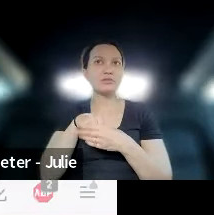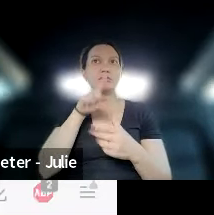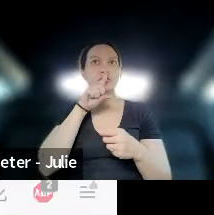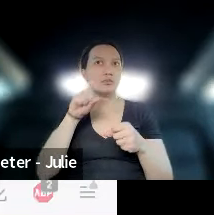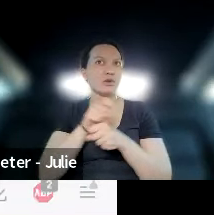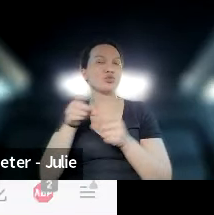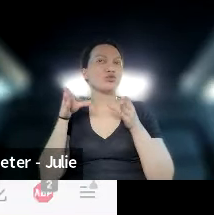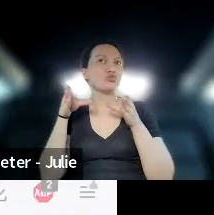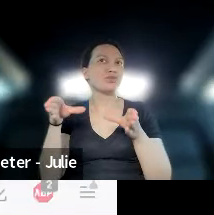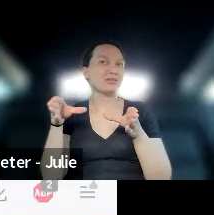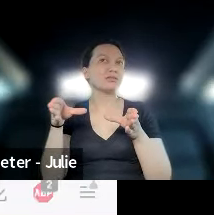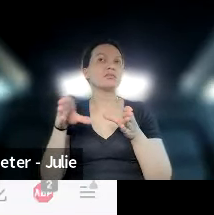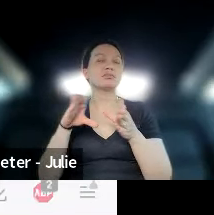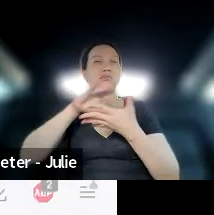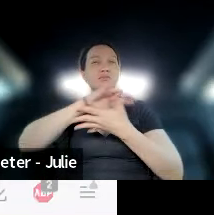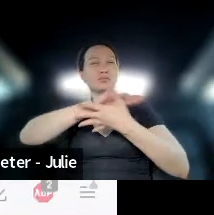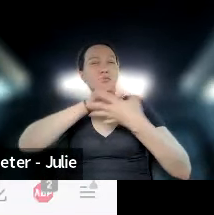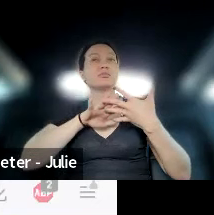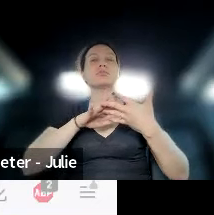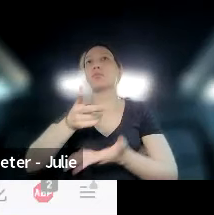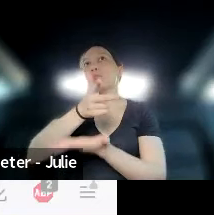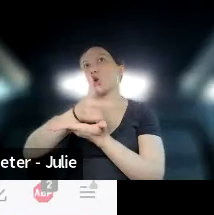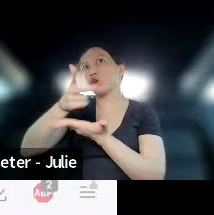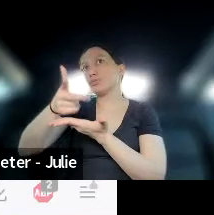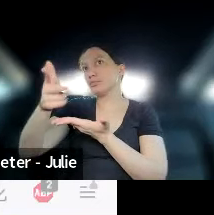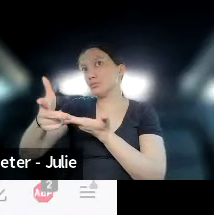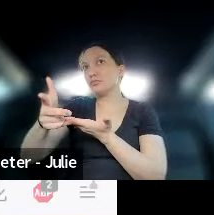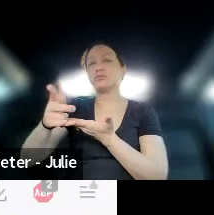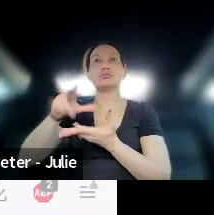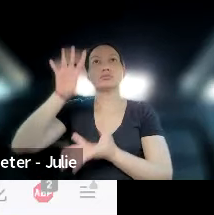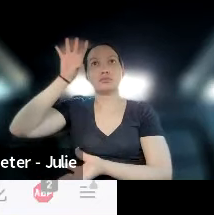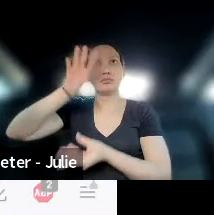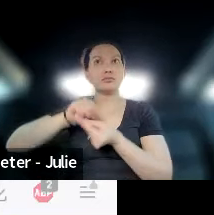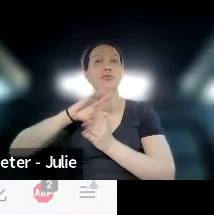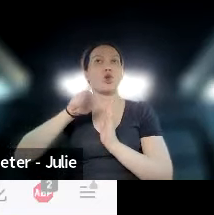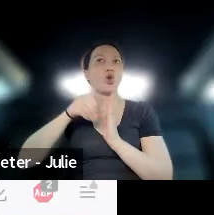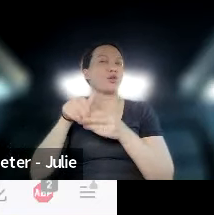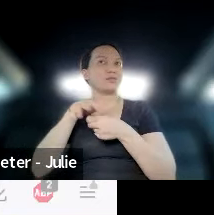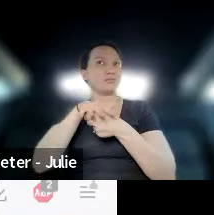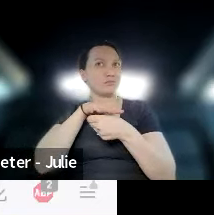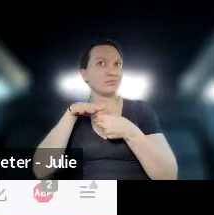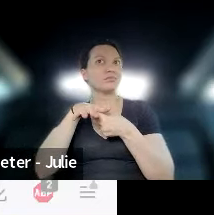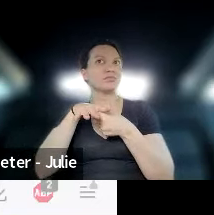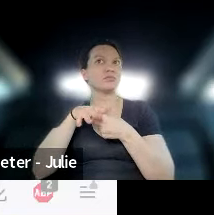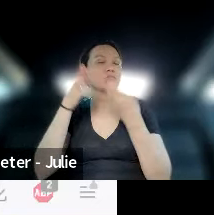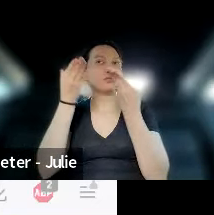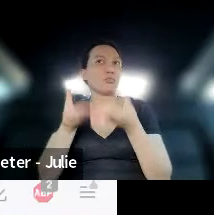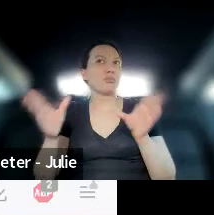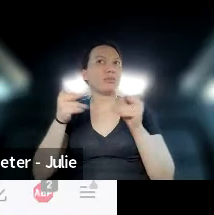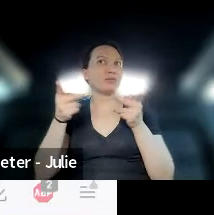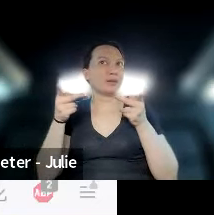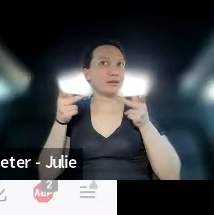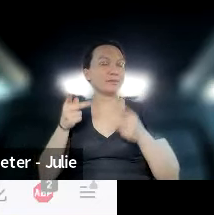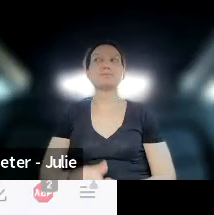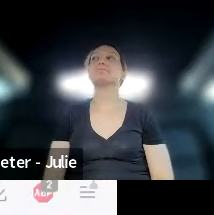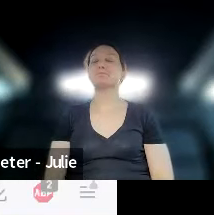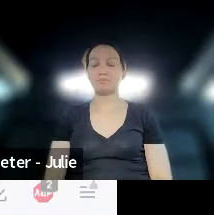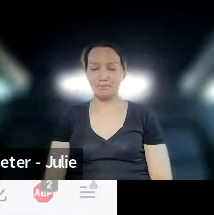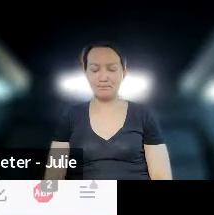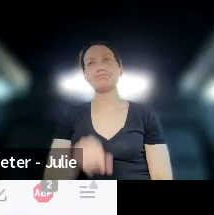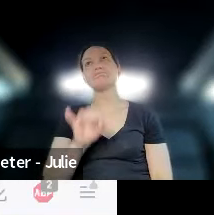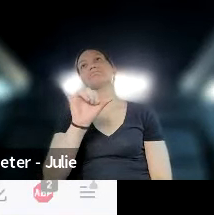lanes. So it includes and it includes the parking lane. So it includes all of the area that's in public space. Yeah, it's